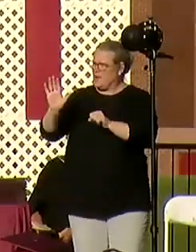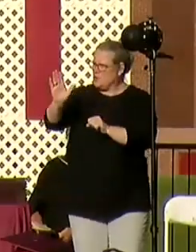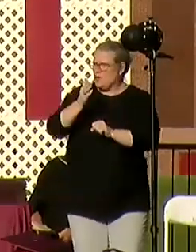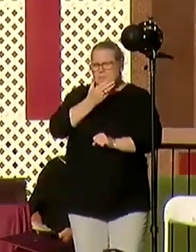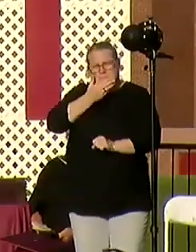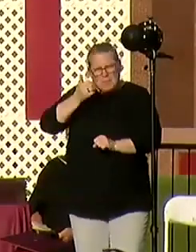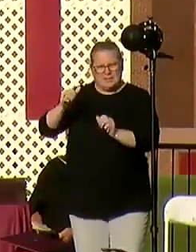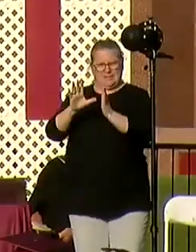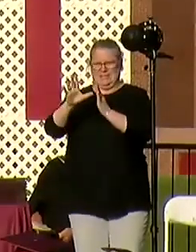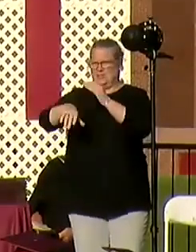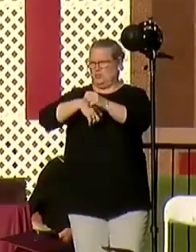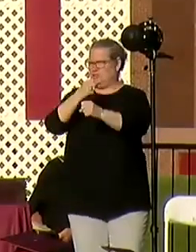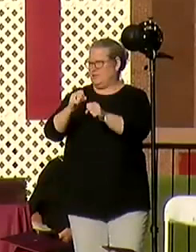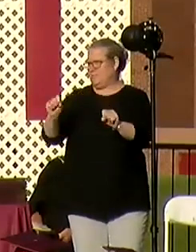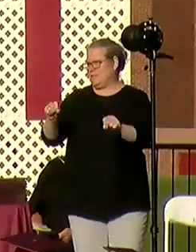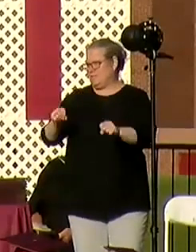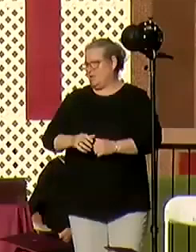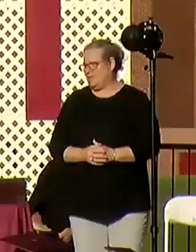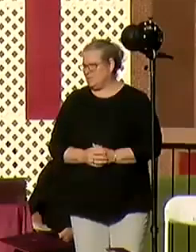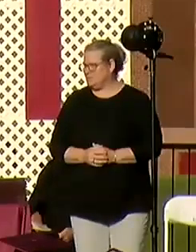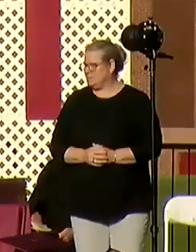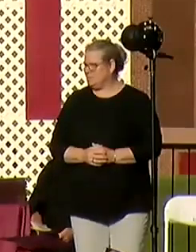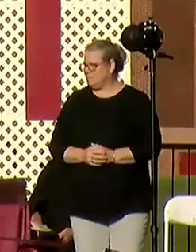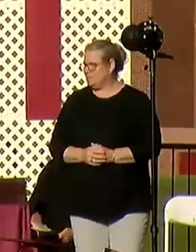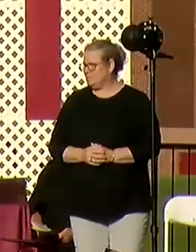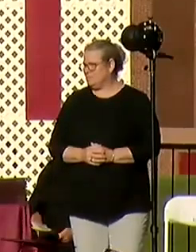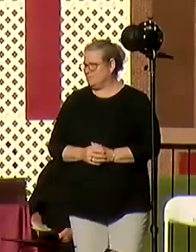can make. And I promise you,